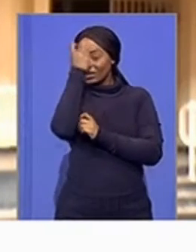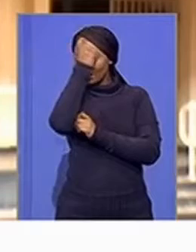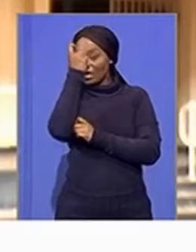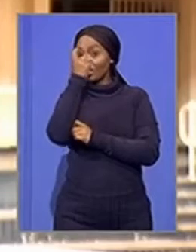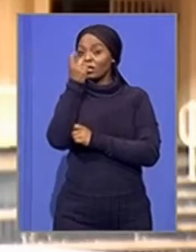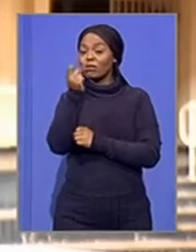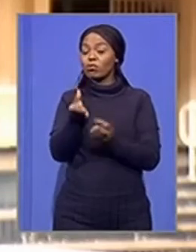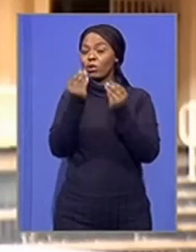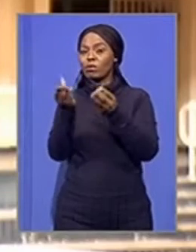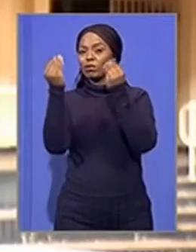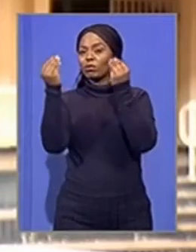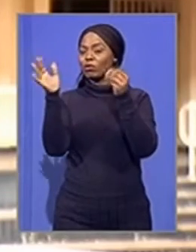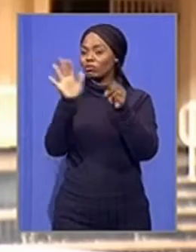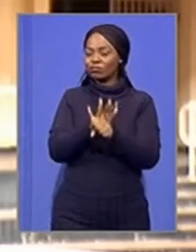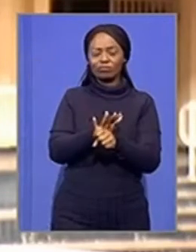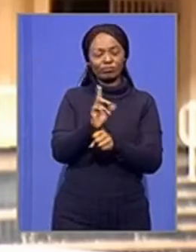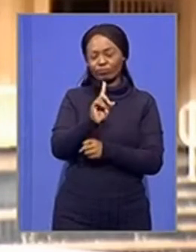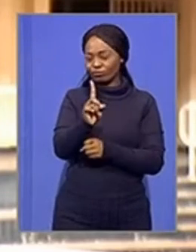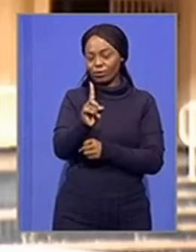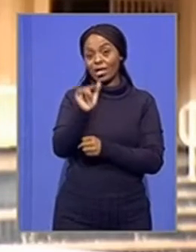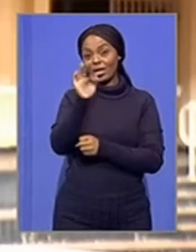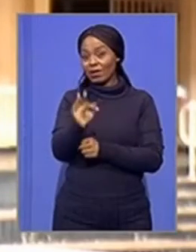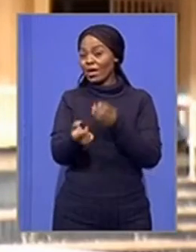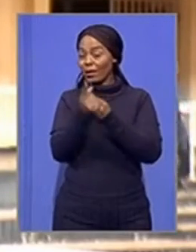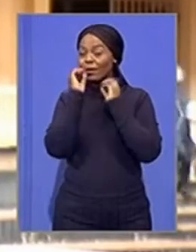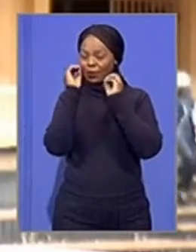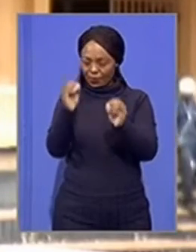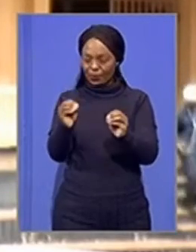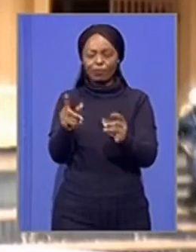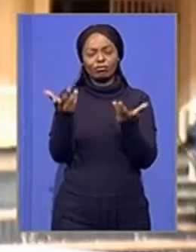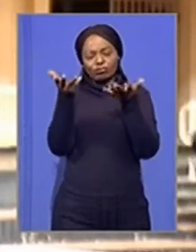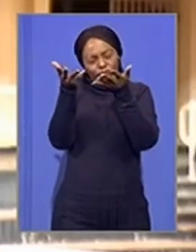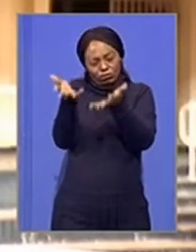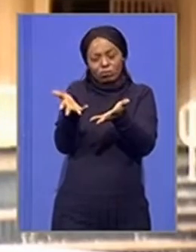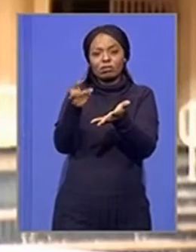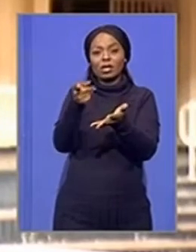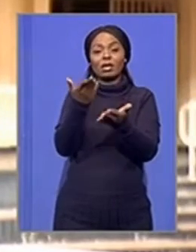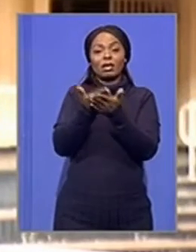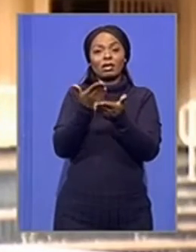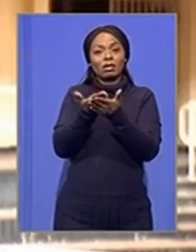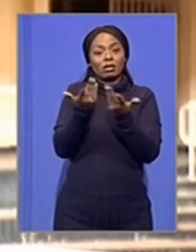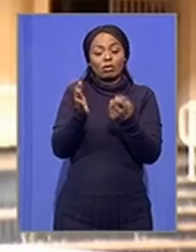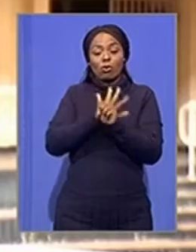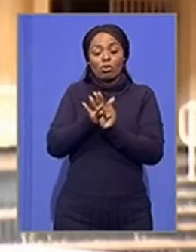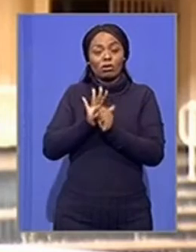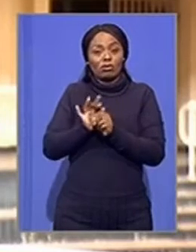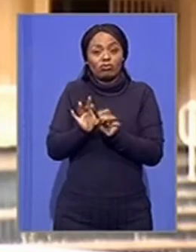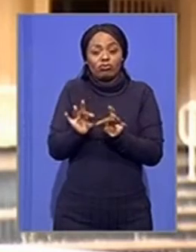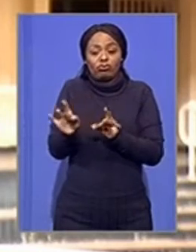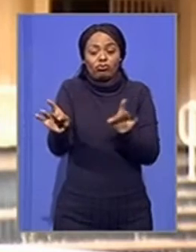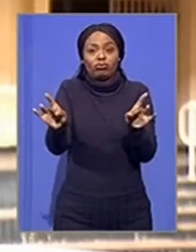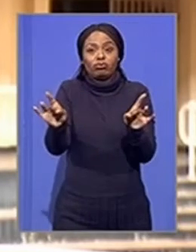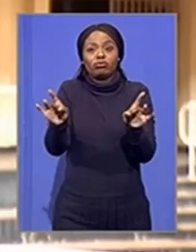taking temperatures. Those things, if they are not happening, there's a high possibility of allowing people to get in even when